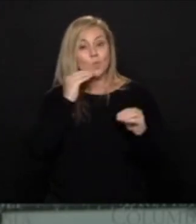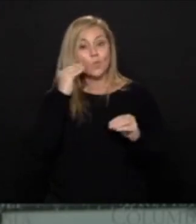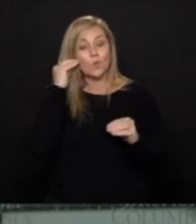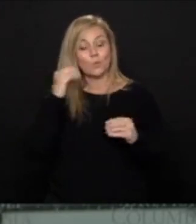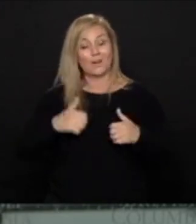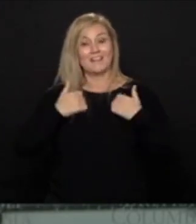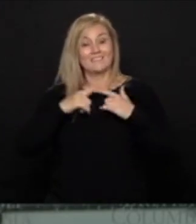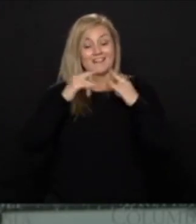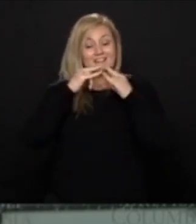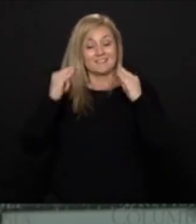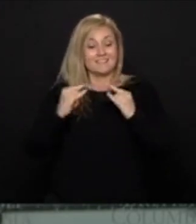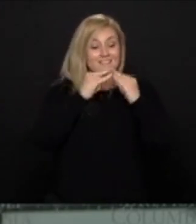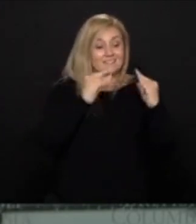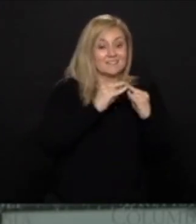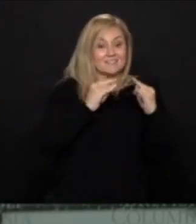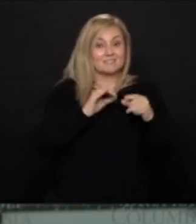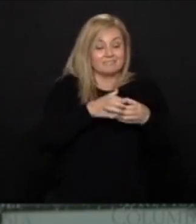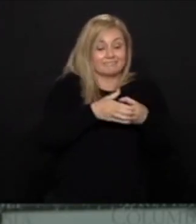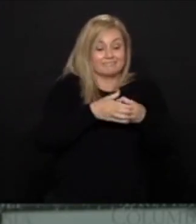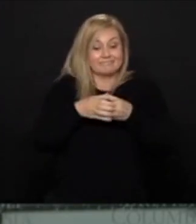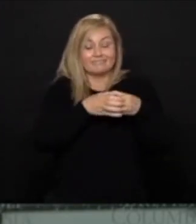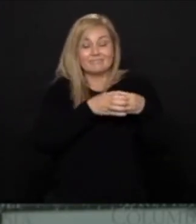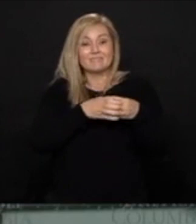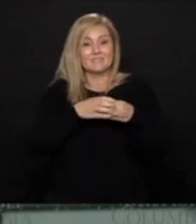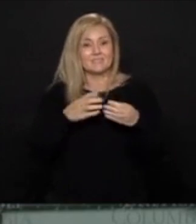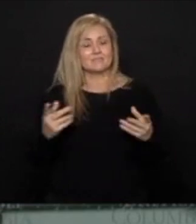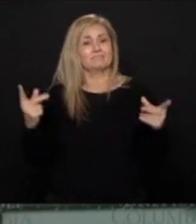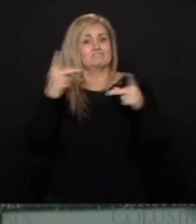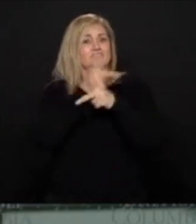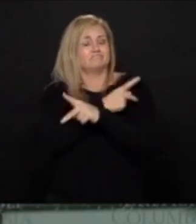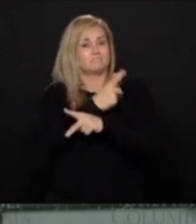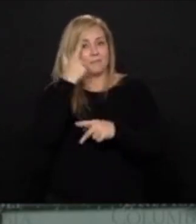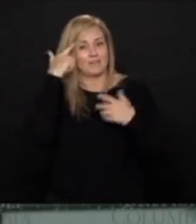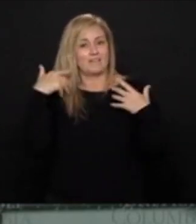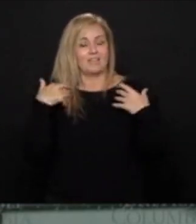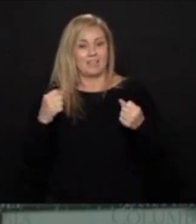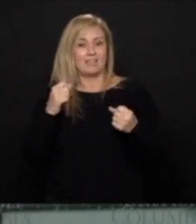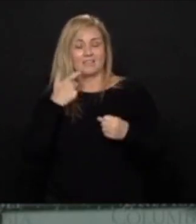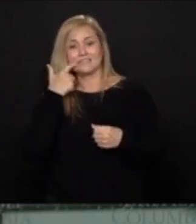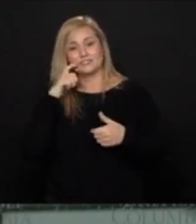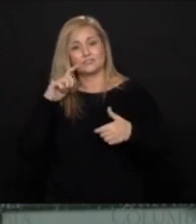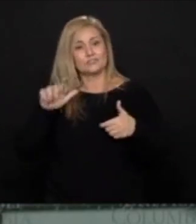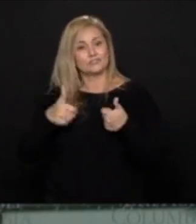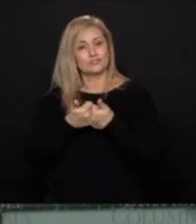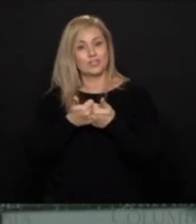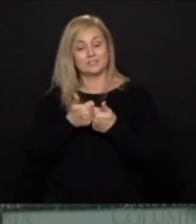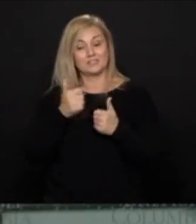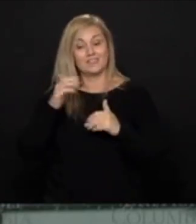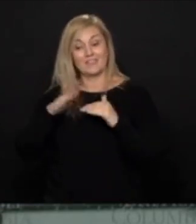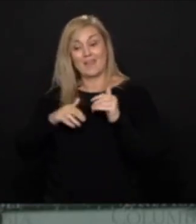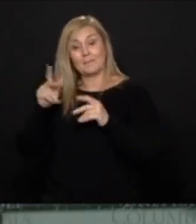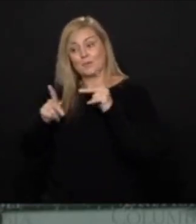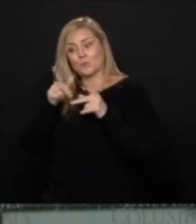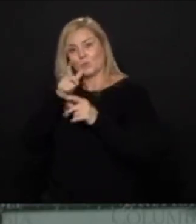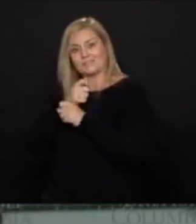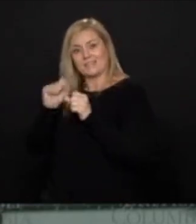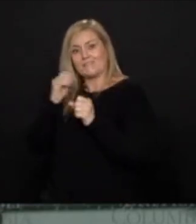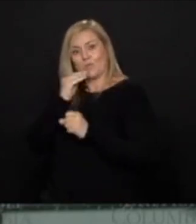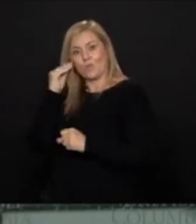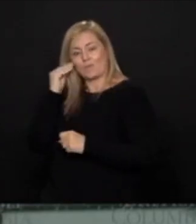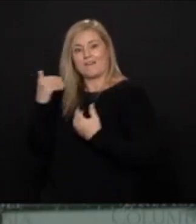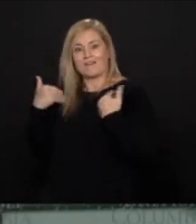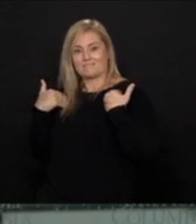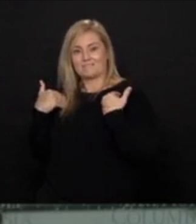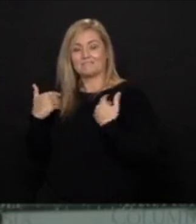and living in encampments often experience greater mental health and addiction challenges than people who are safely housed. They face